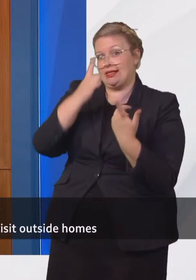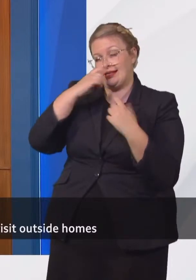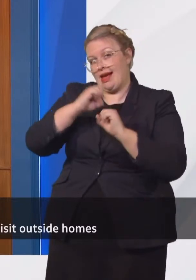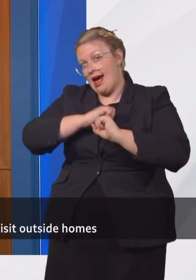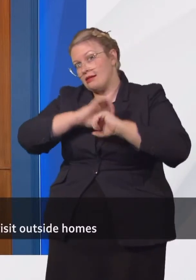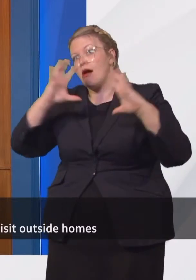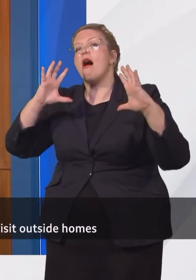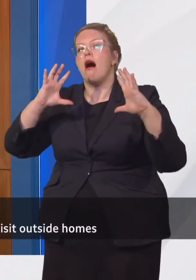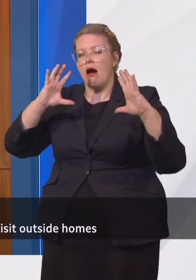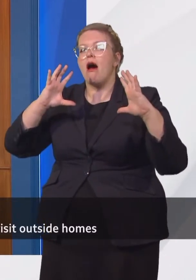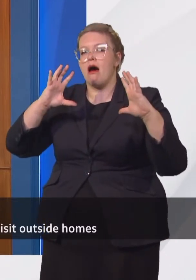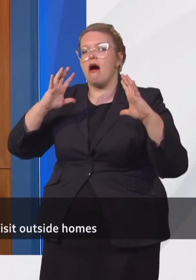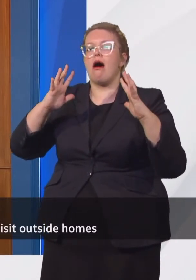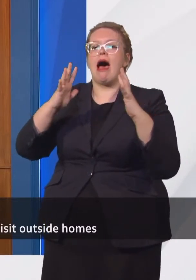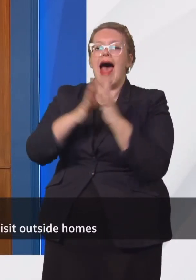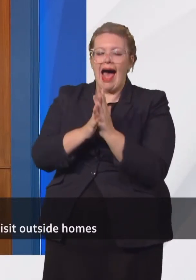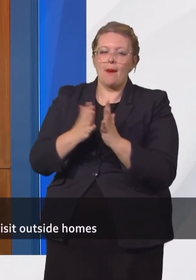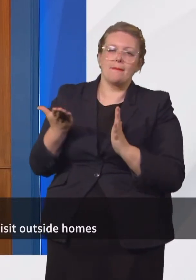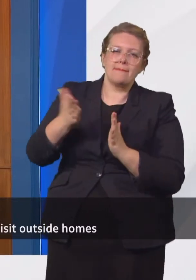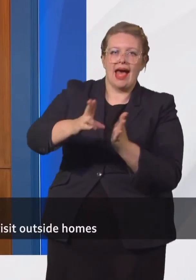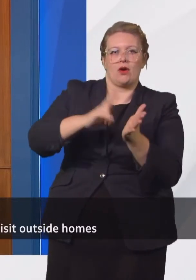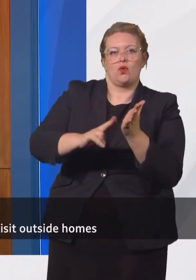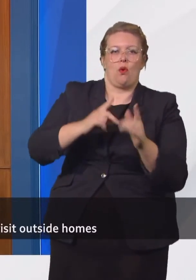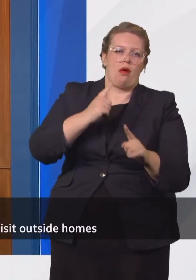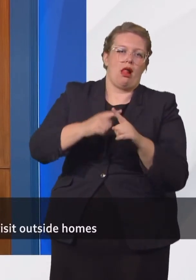safe speed to get back to normal.